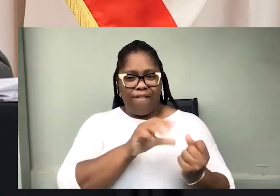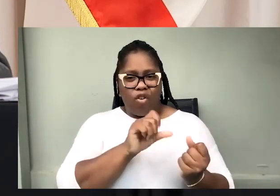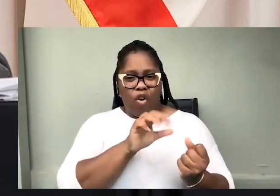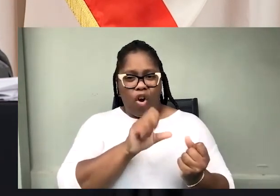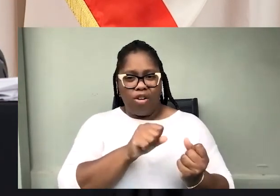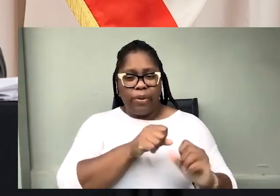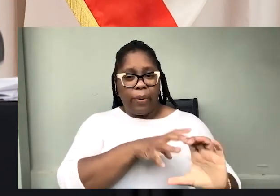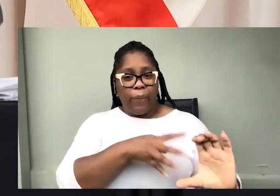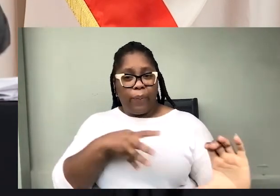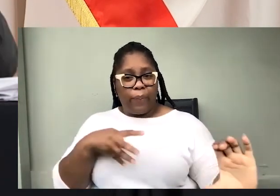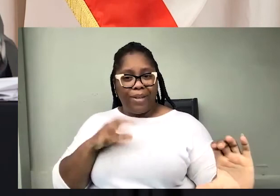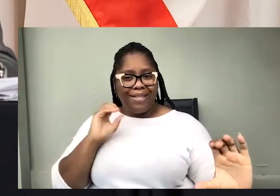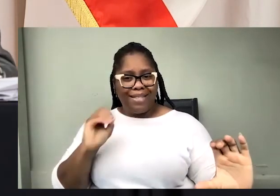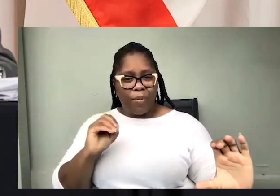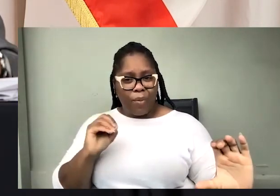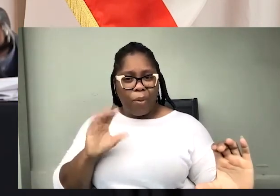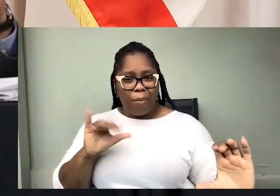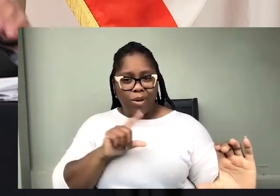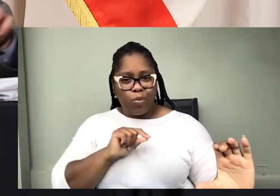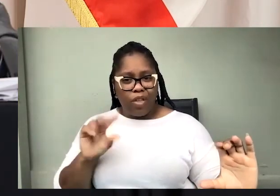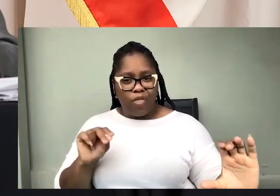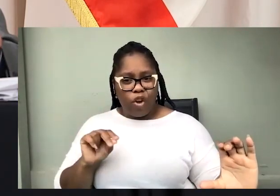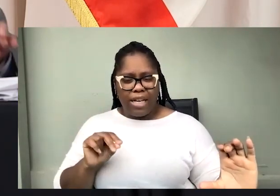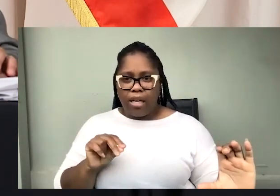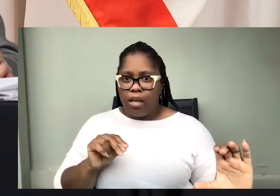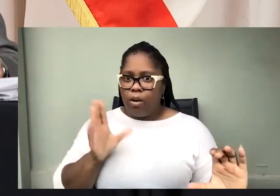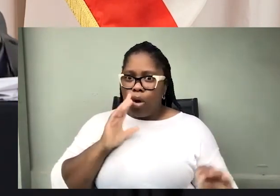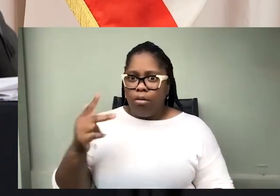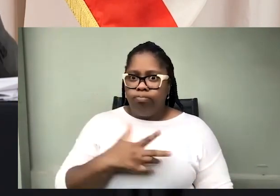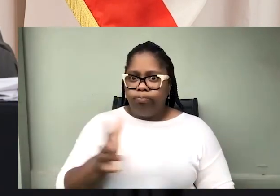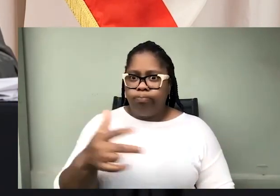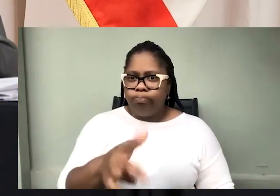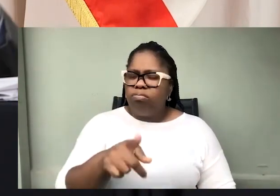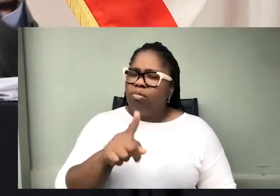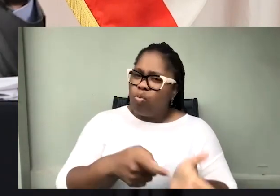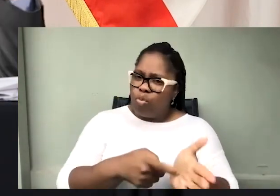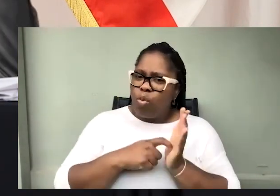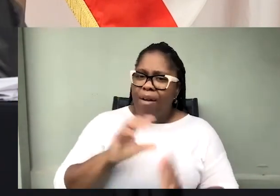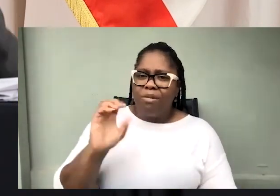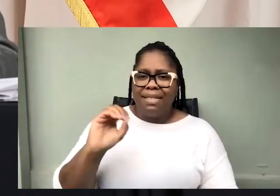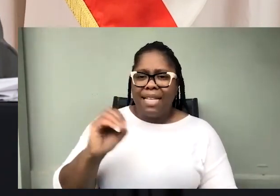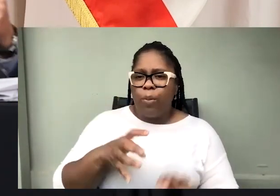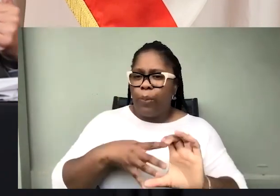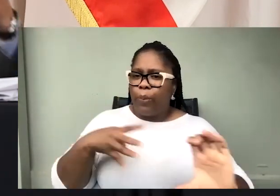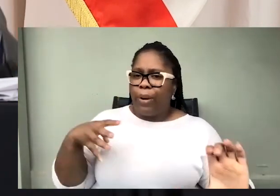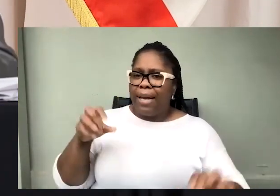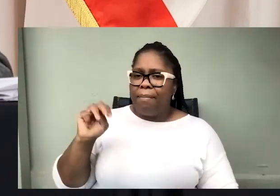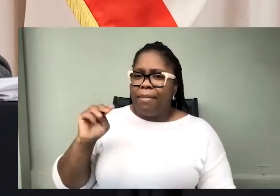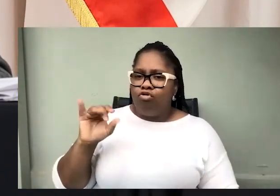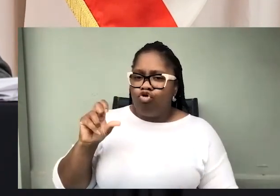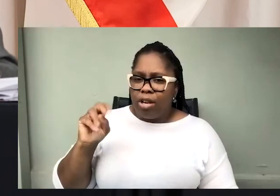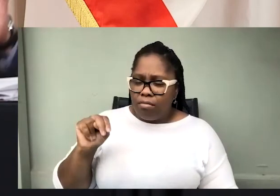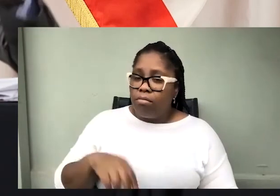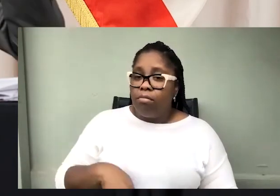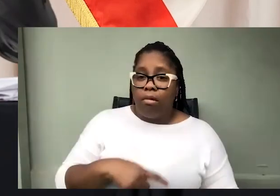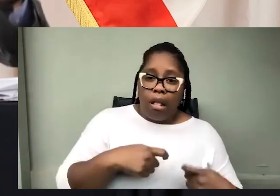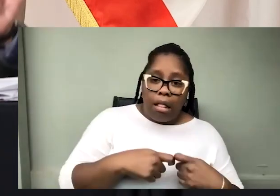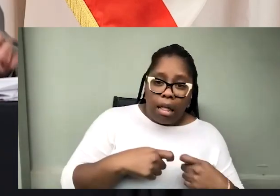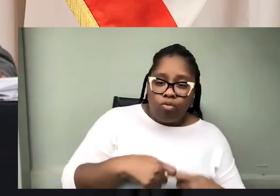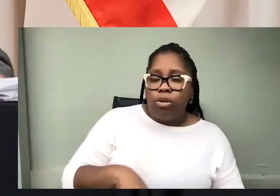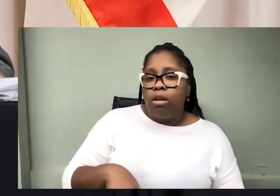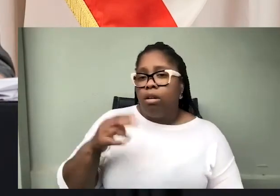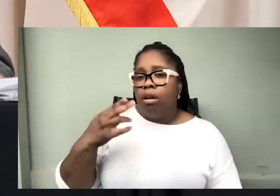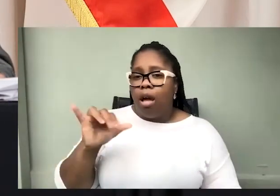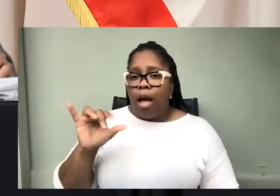2030. Because they're going to put a lot of miles on the road, and they might as well be zero emission, whether that's electric, whether that's hydrogen, whatever it is, they should not